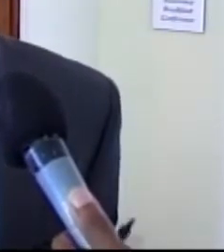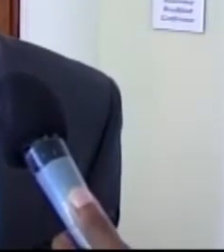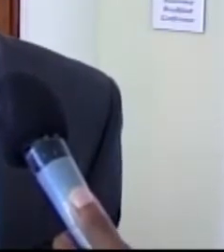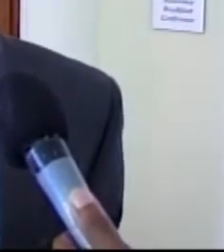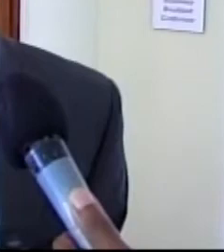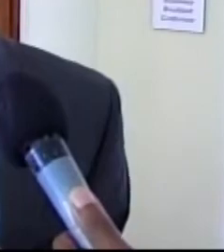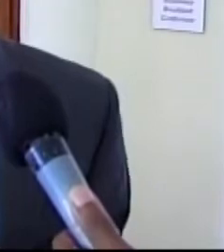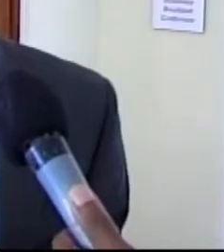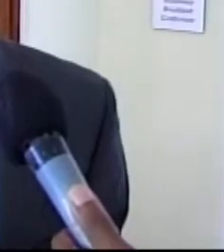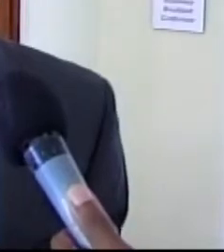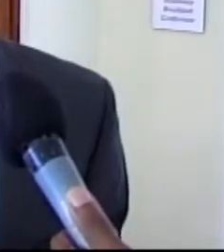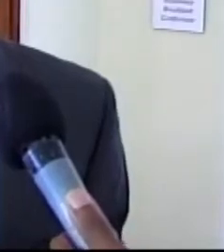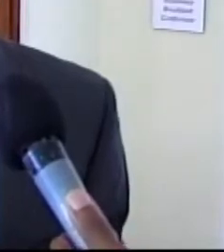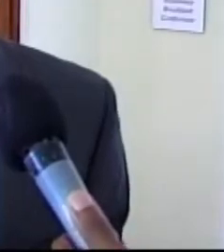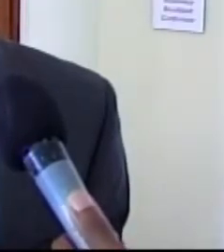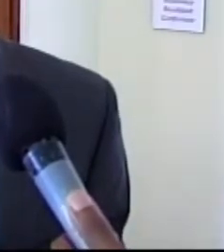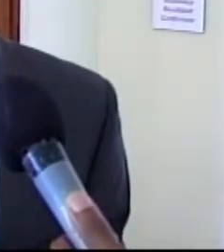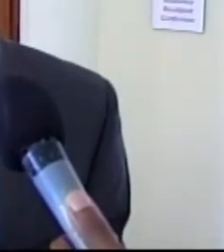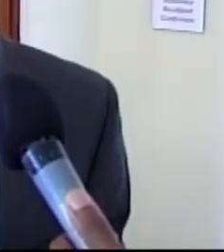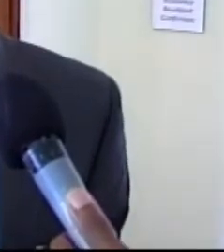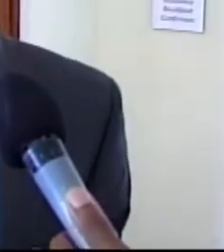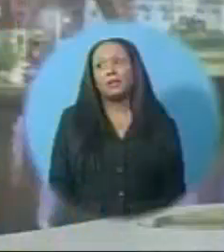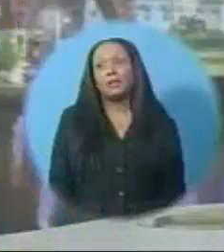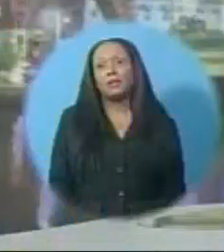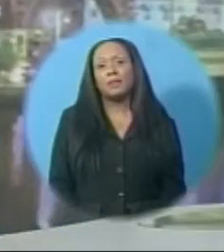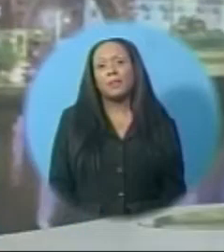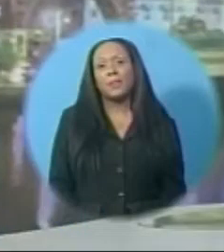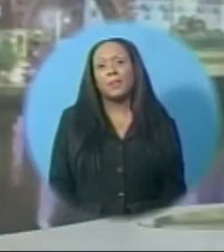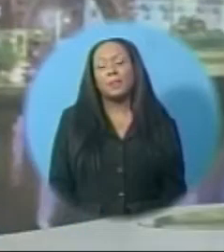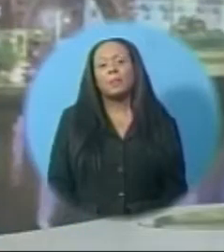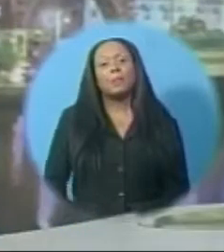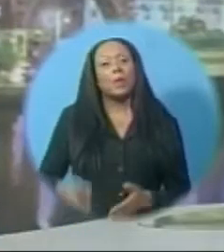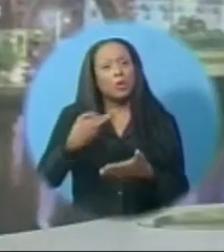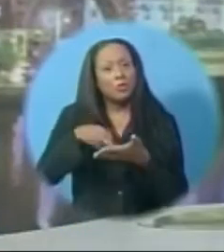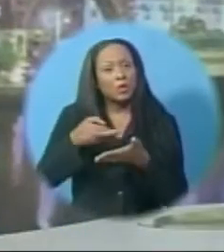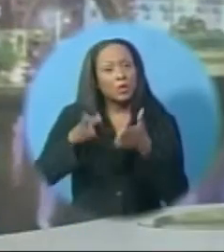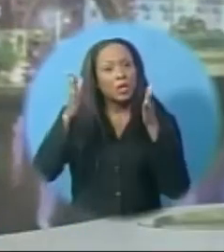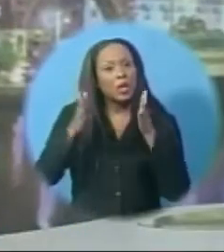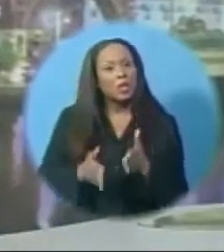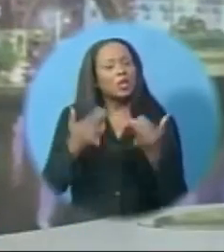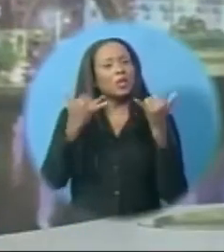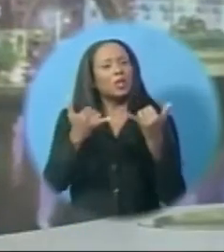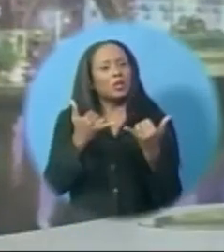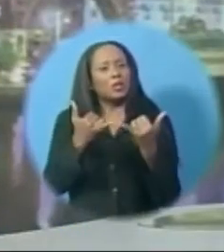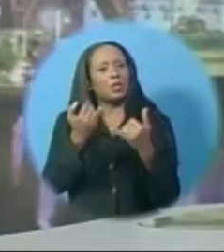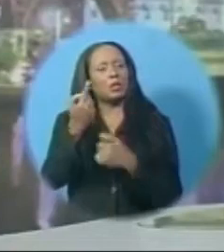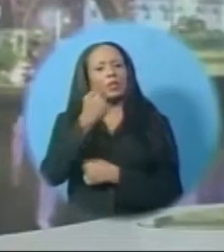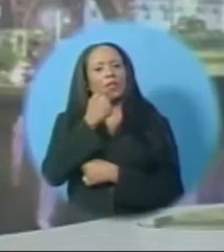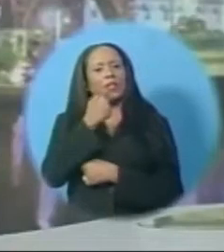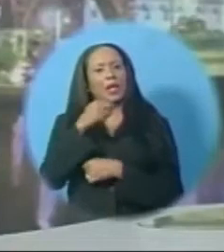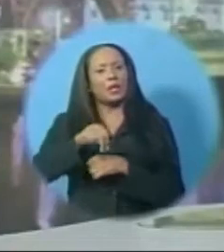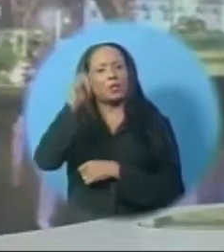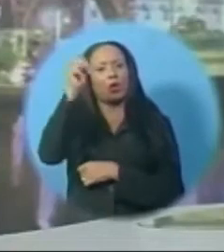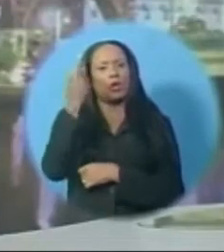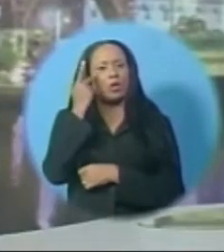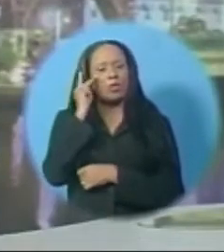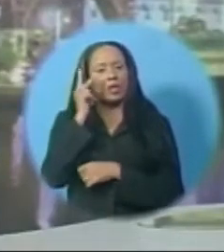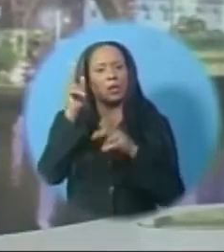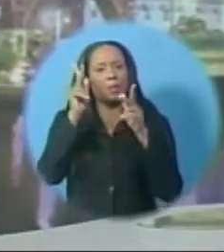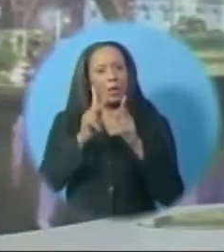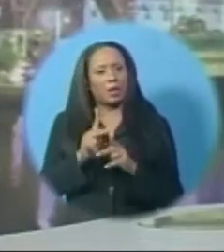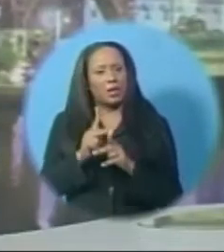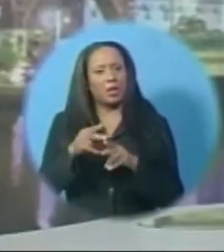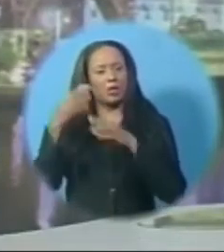because the damage is just too severe. Well, researchers are pointing a finger at North Korea as the culprit